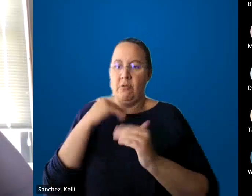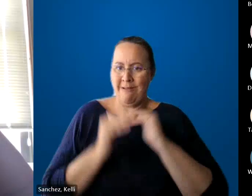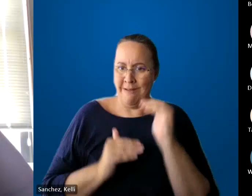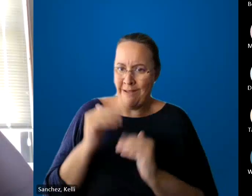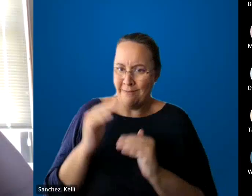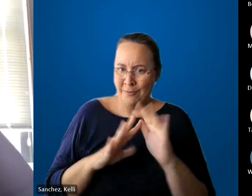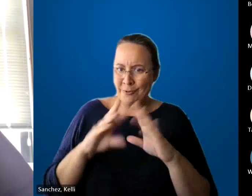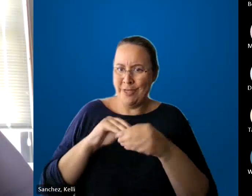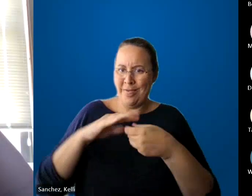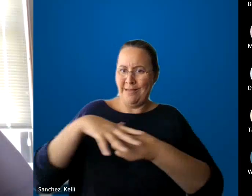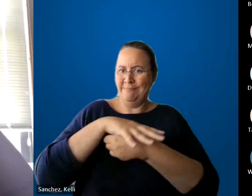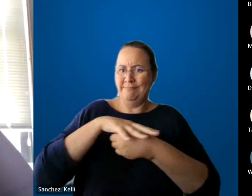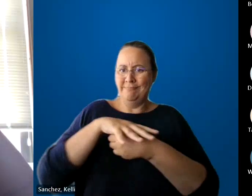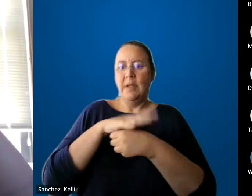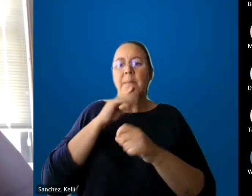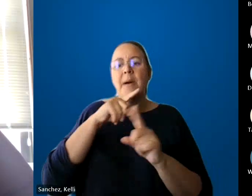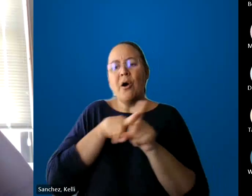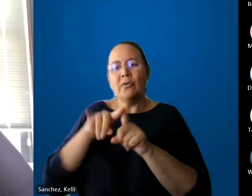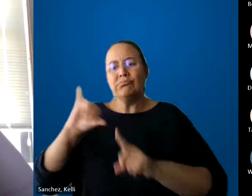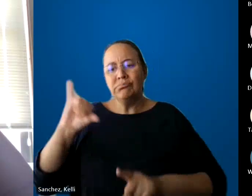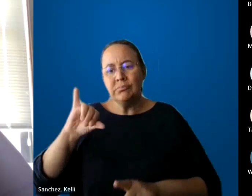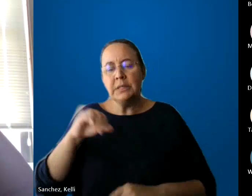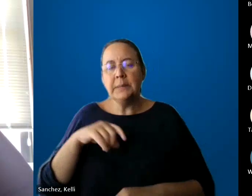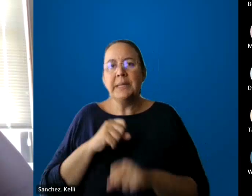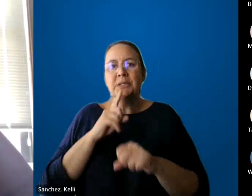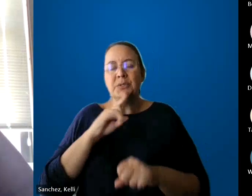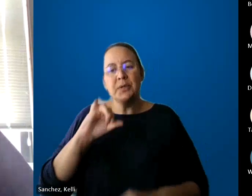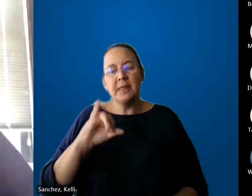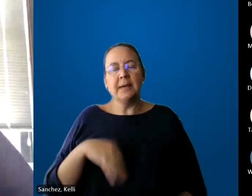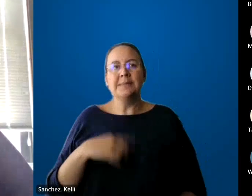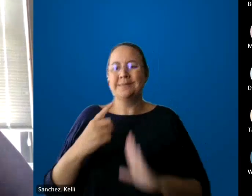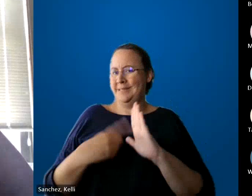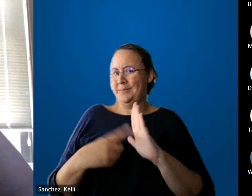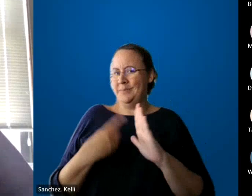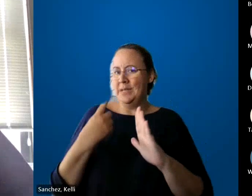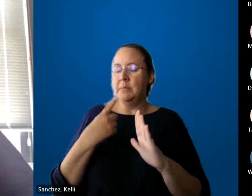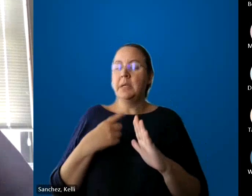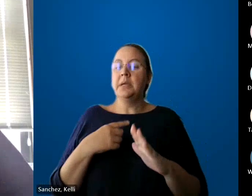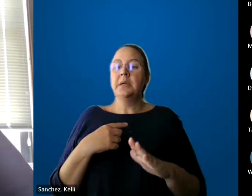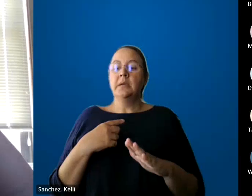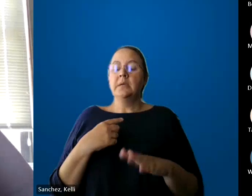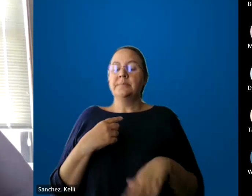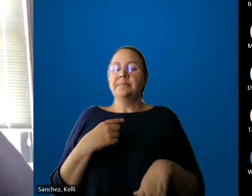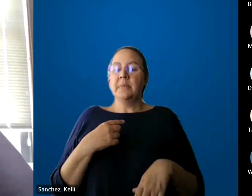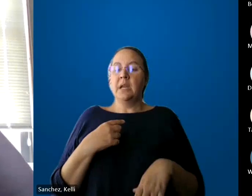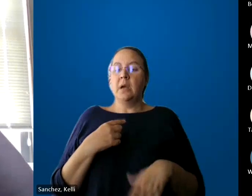space. But I think sometimes exclusion is also just